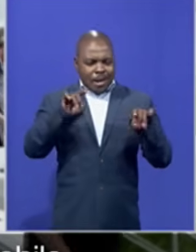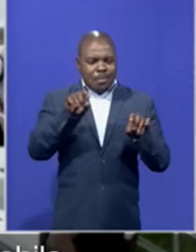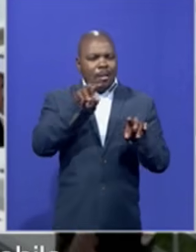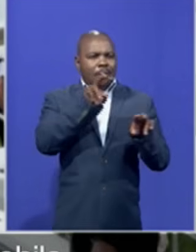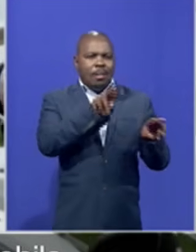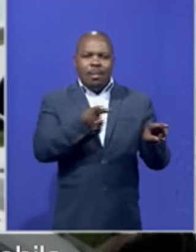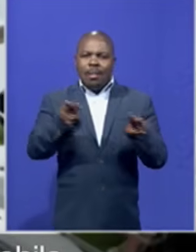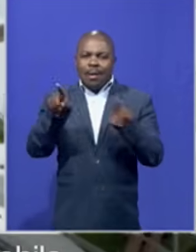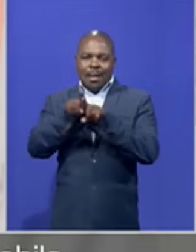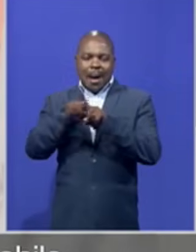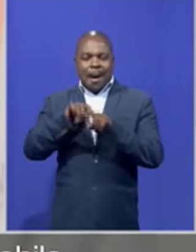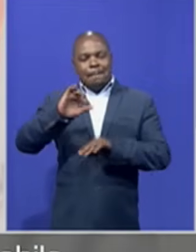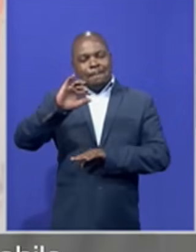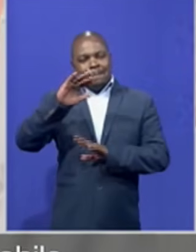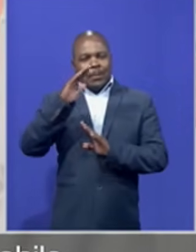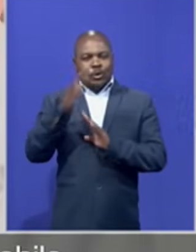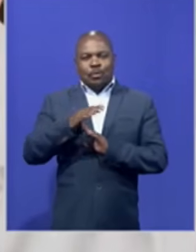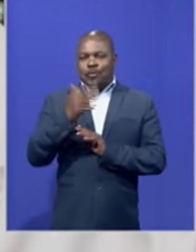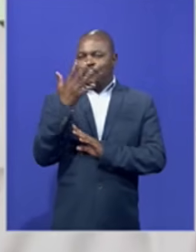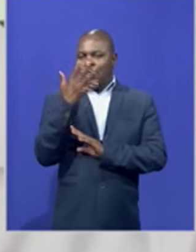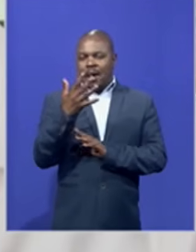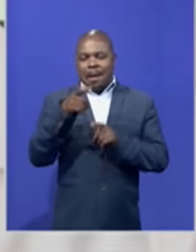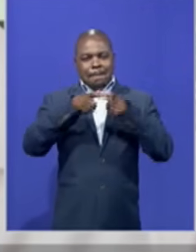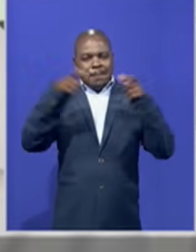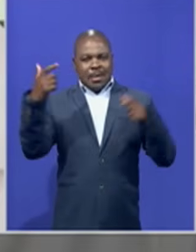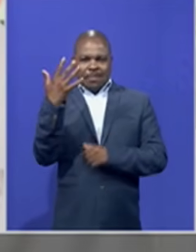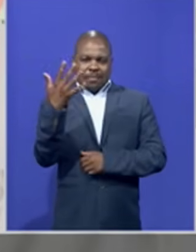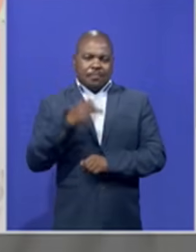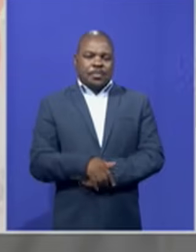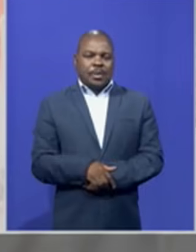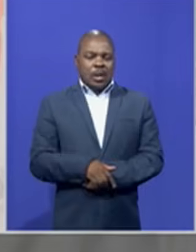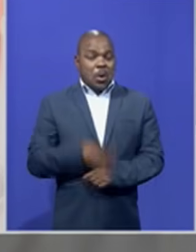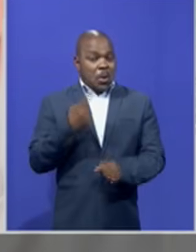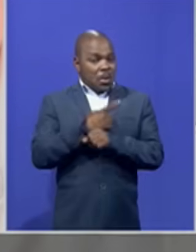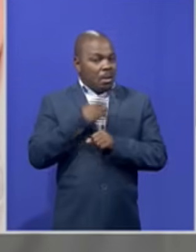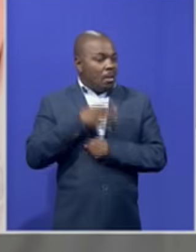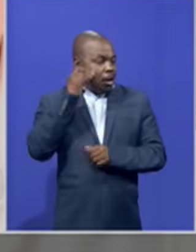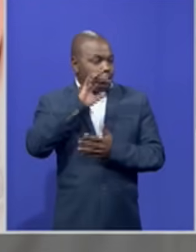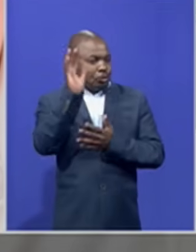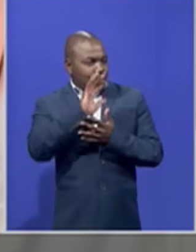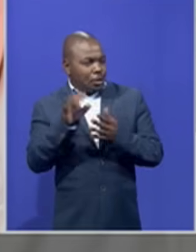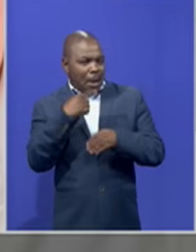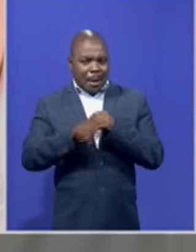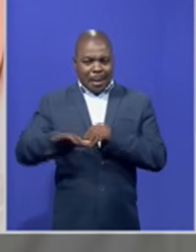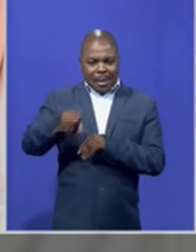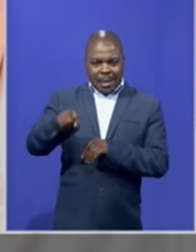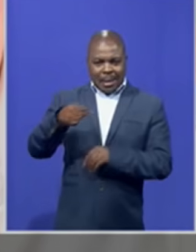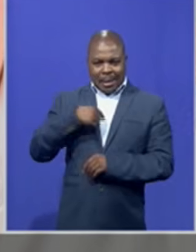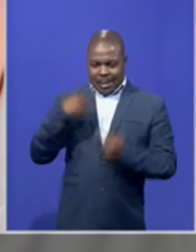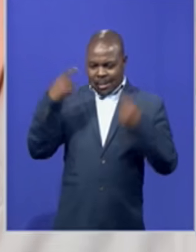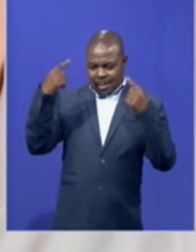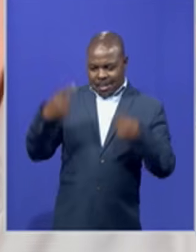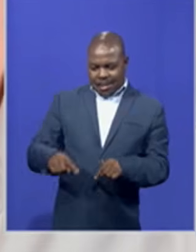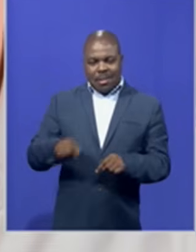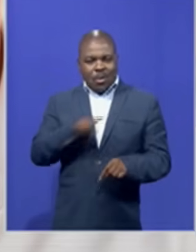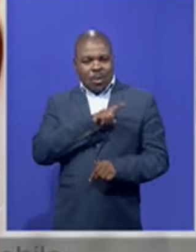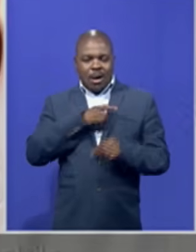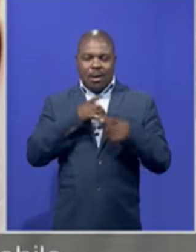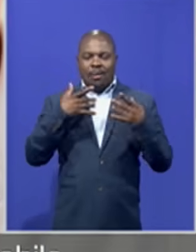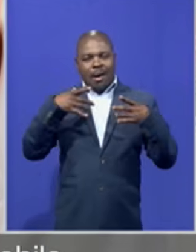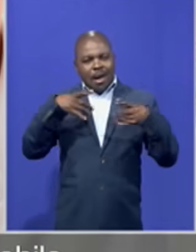balwa le the Big Five. This is amazing. We hear so much stories about this here, and really keen to enjoy the